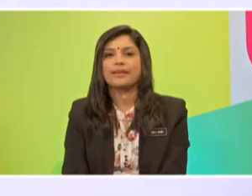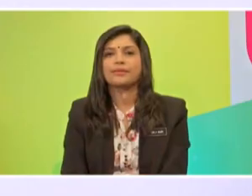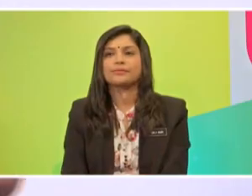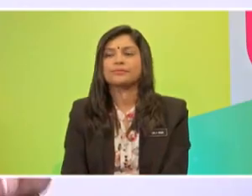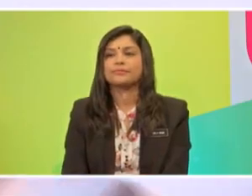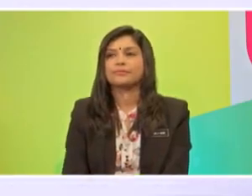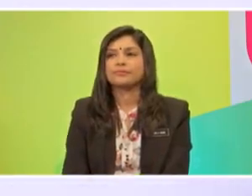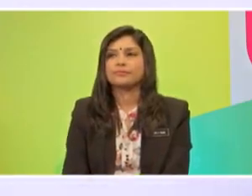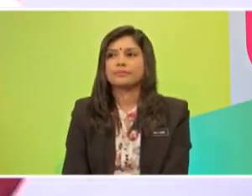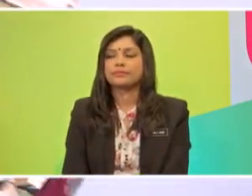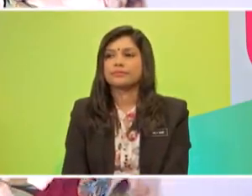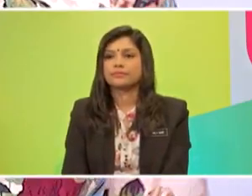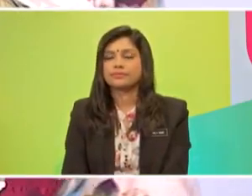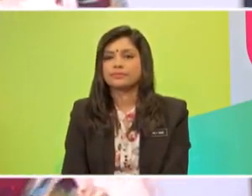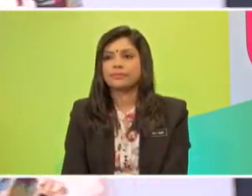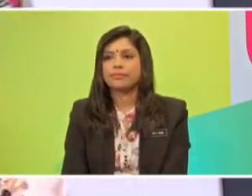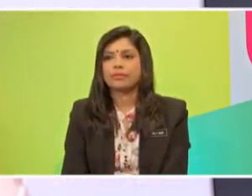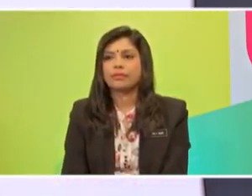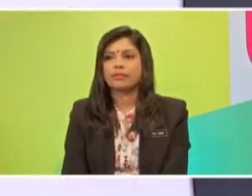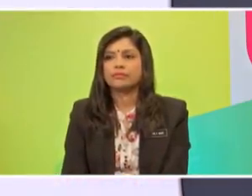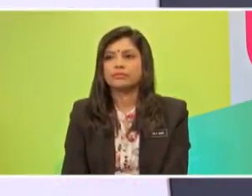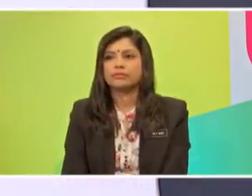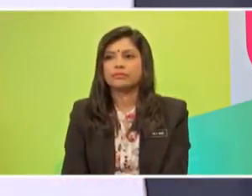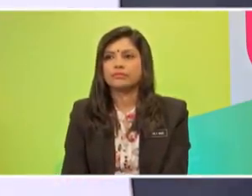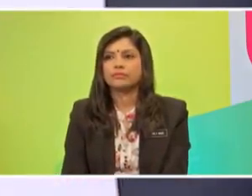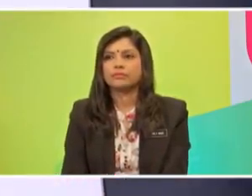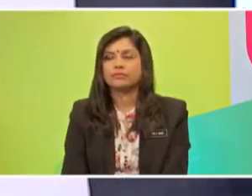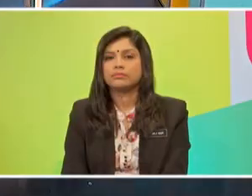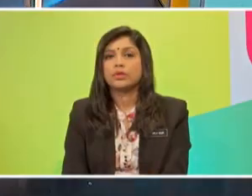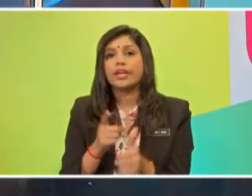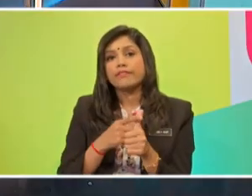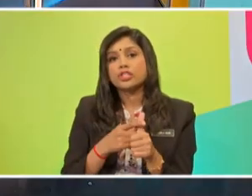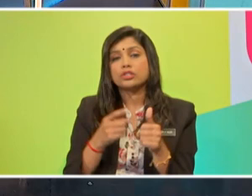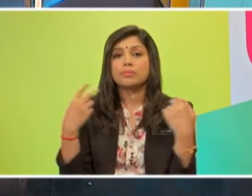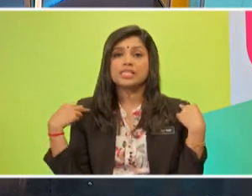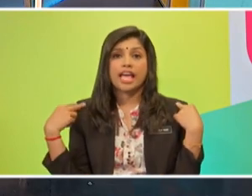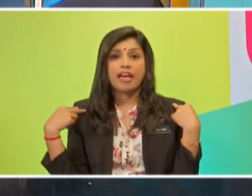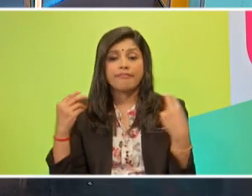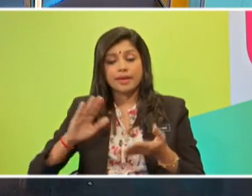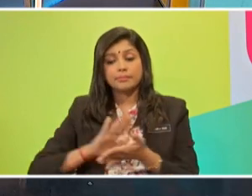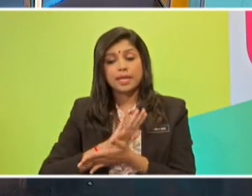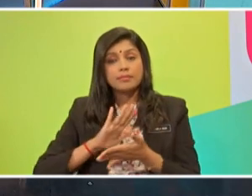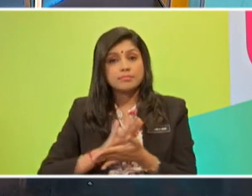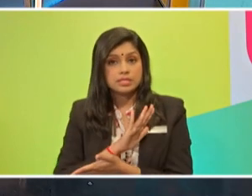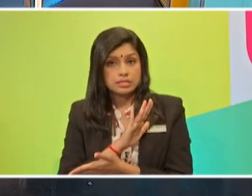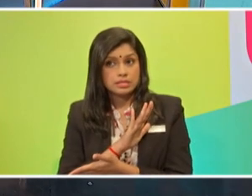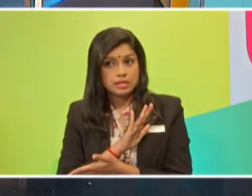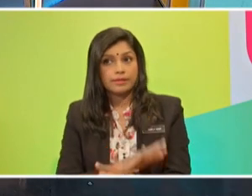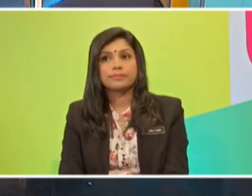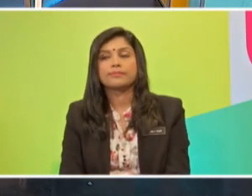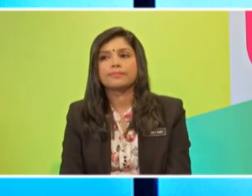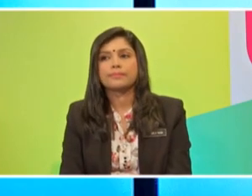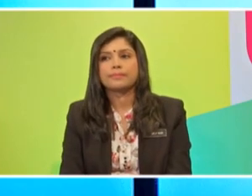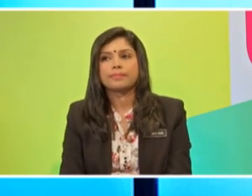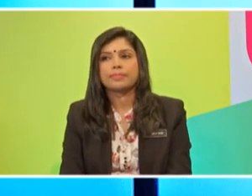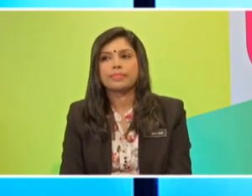make it. Okay. For that, we need some papers. Okay. Okay, we need some papers. All right. Okay, and